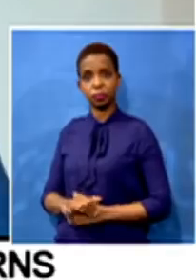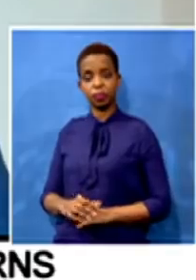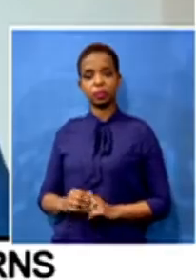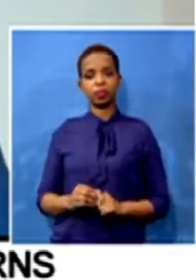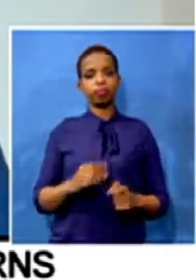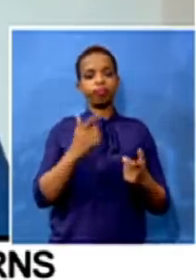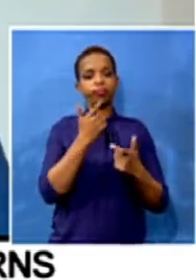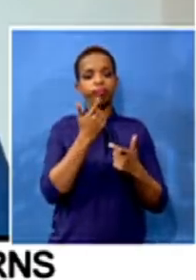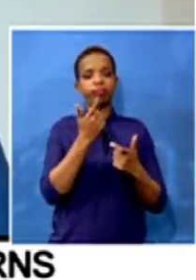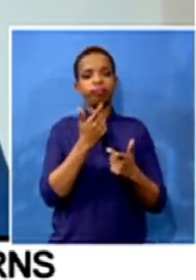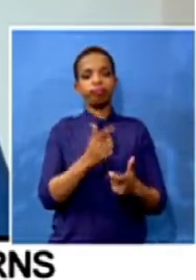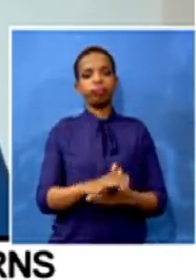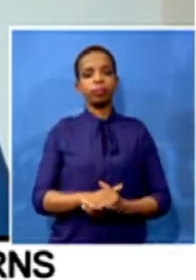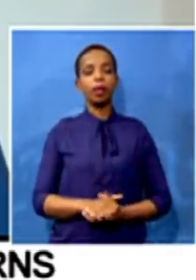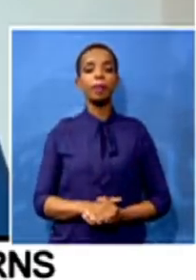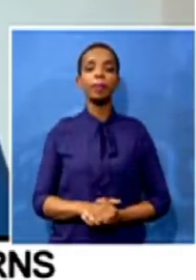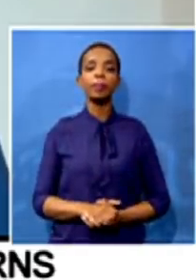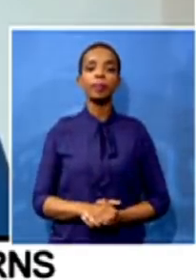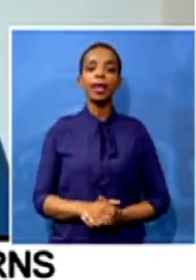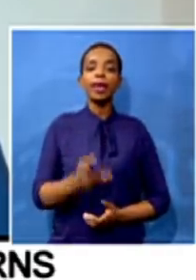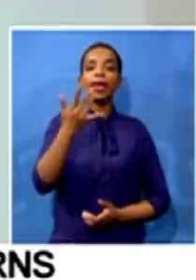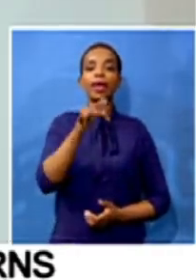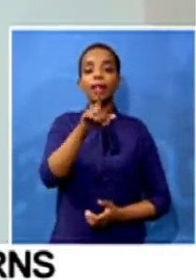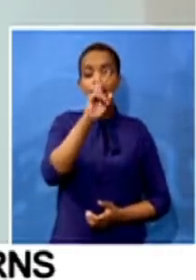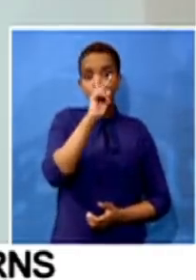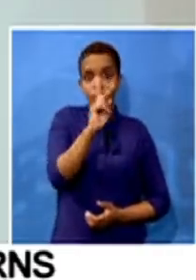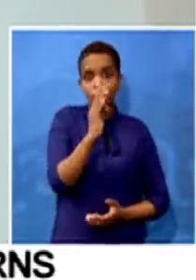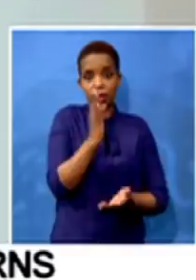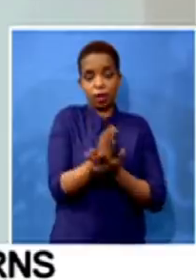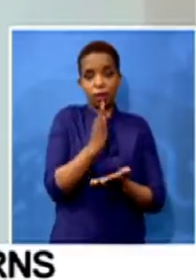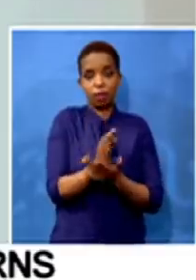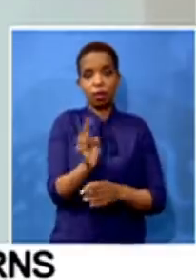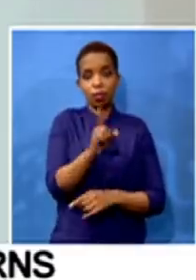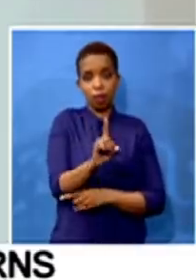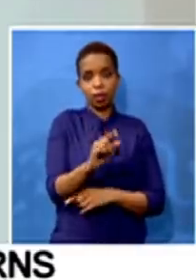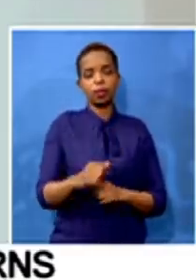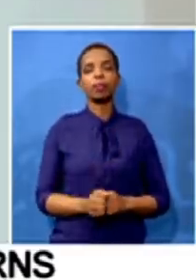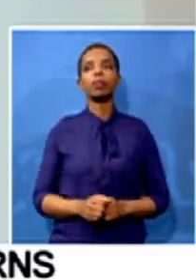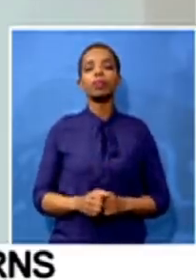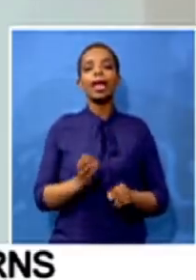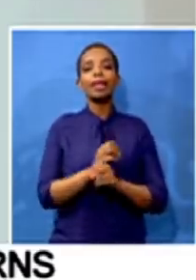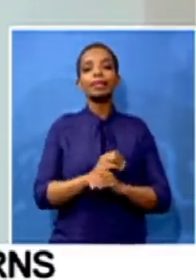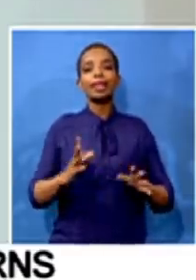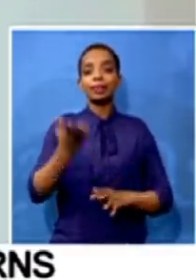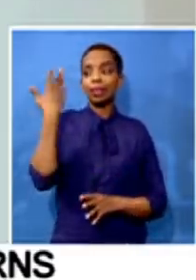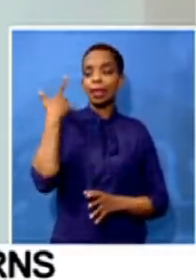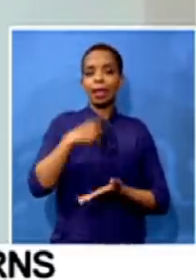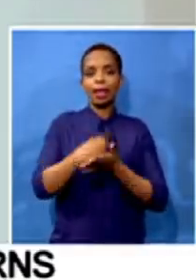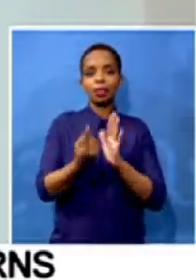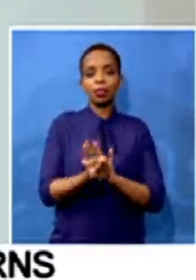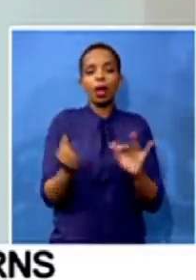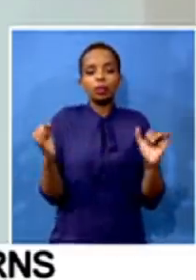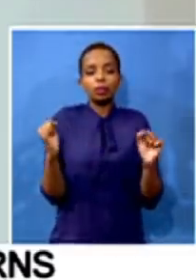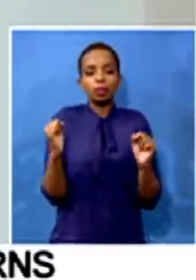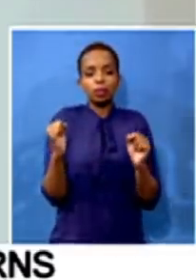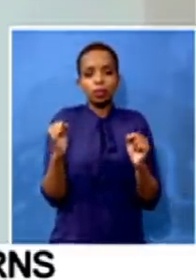Well, look, if we look at the fact that we are starting, only last week we had our coldest days. So our